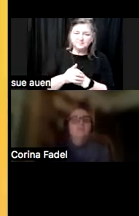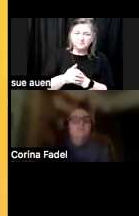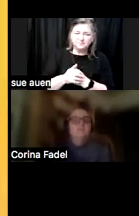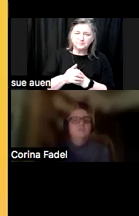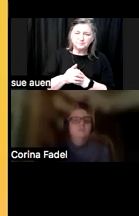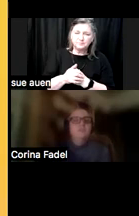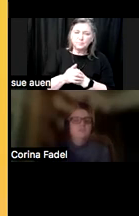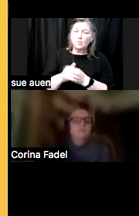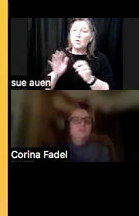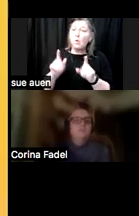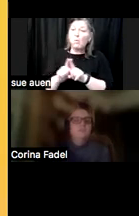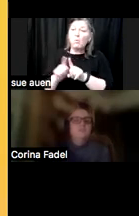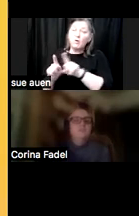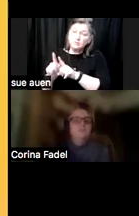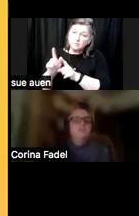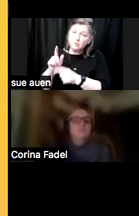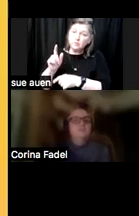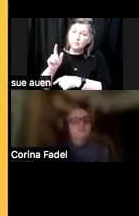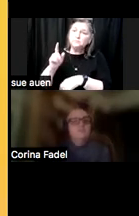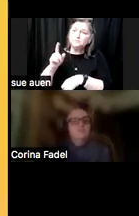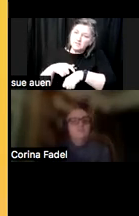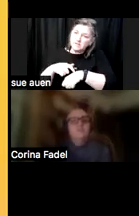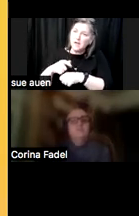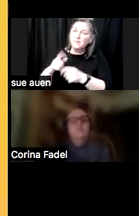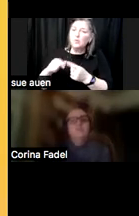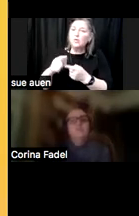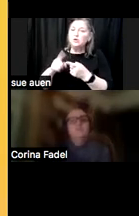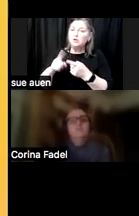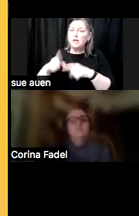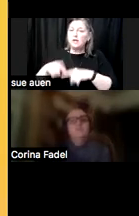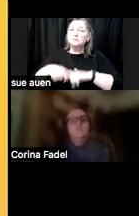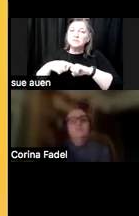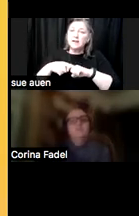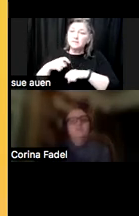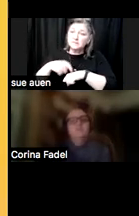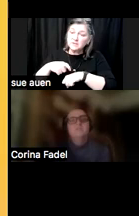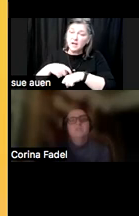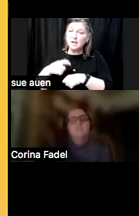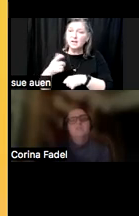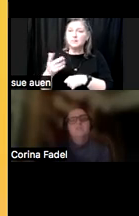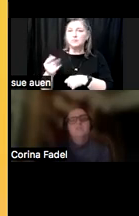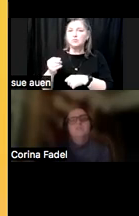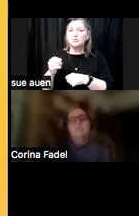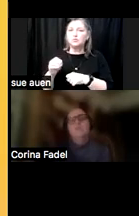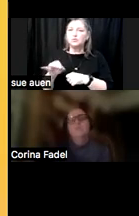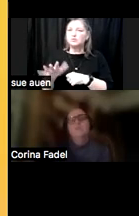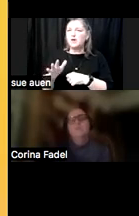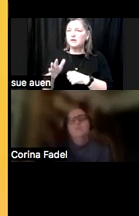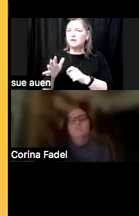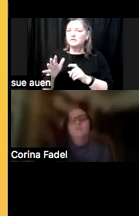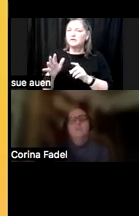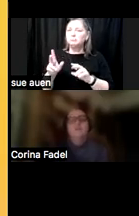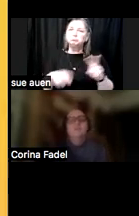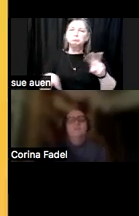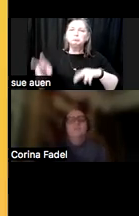And also, this is a time where you can just take a second and just kind of look over